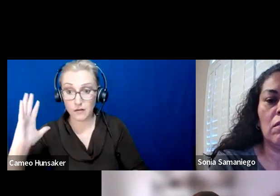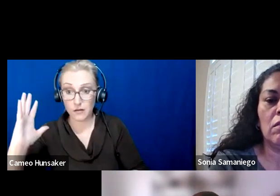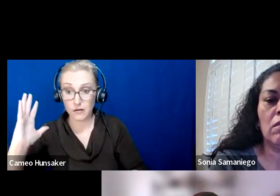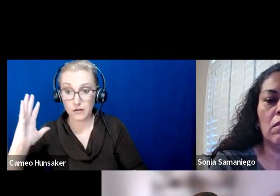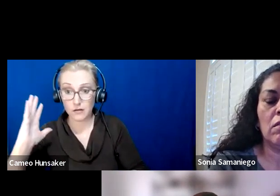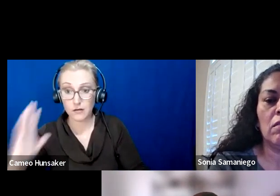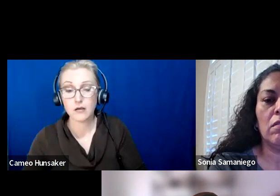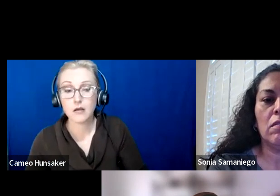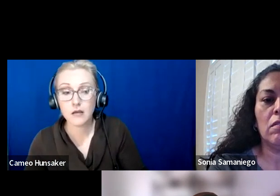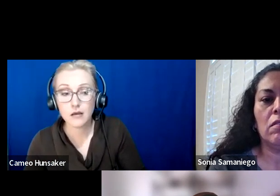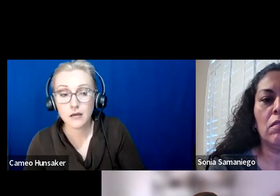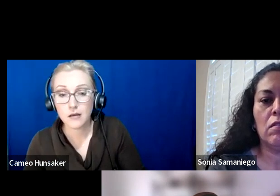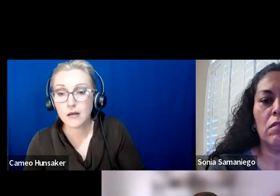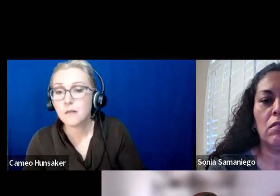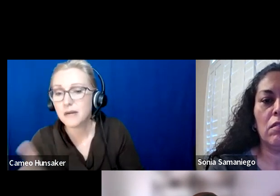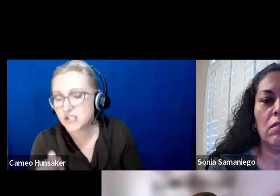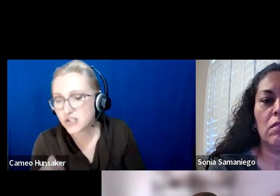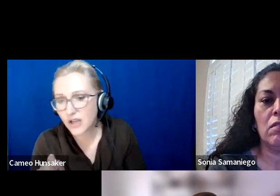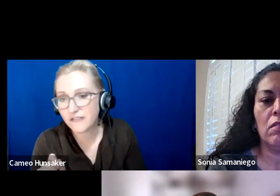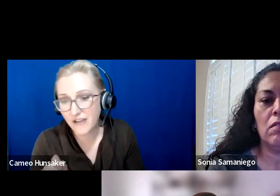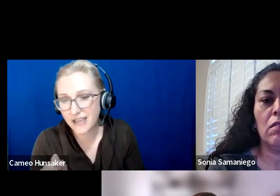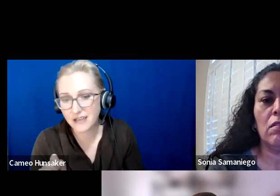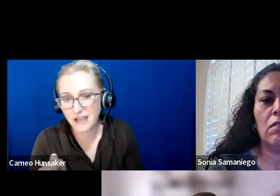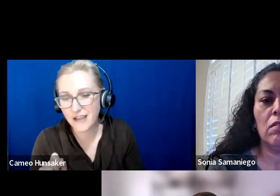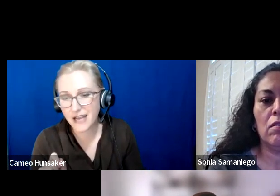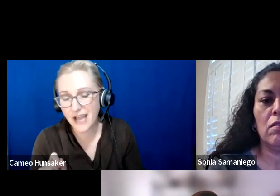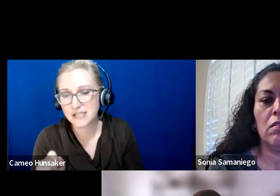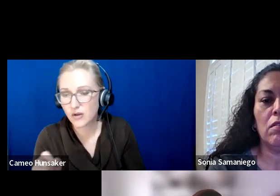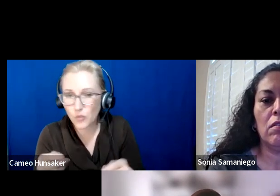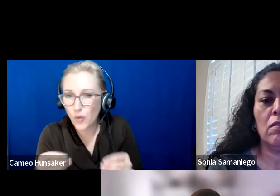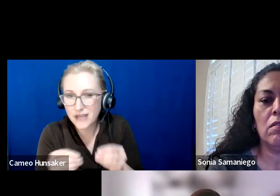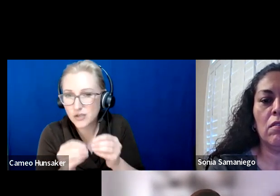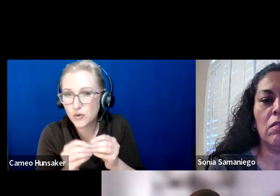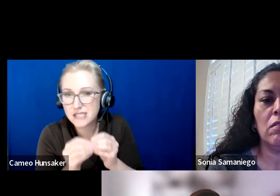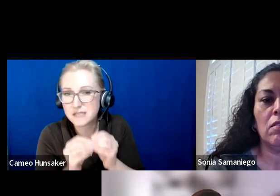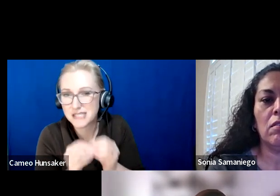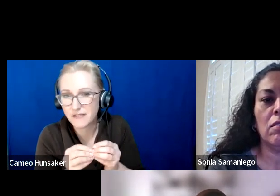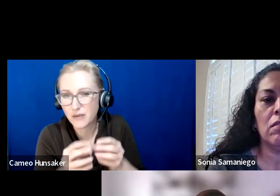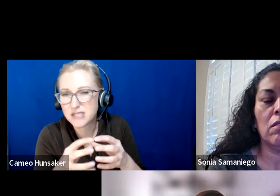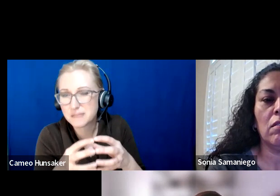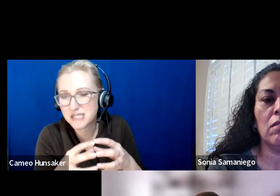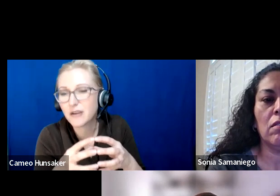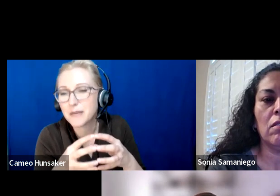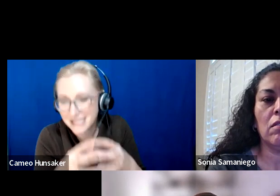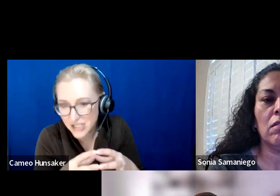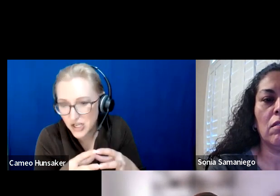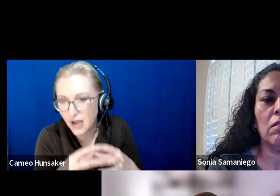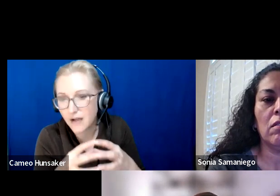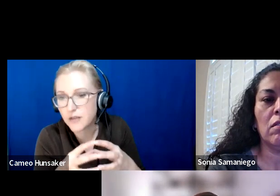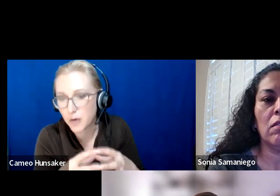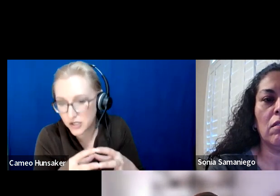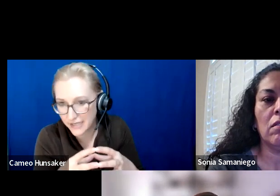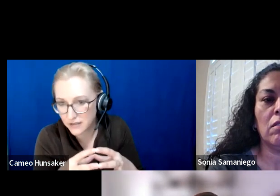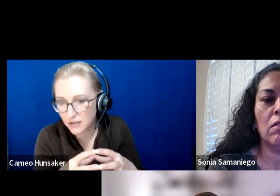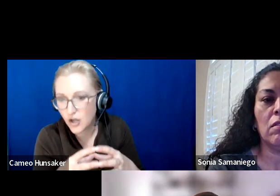have an IEP meeting. Sorry. So if I can ask, what's the specific position